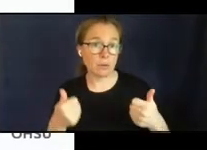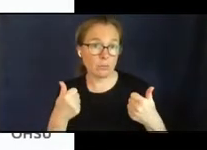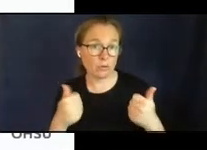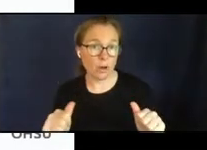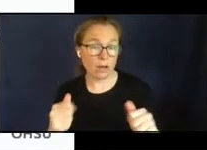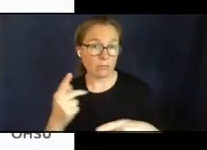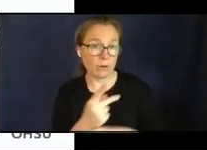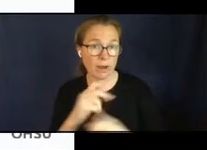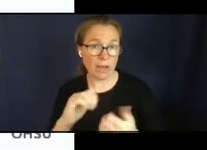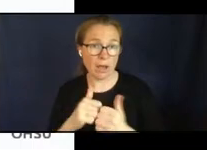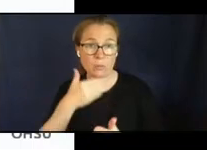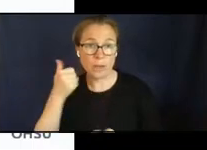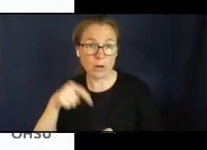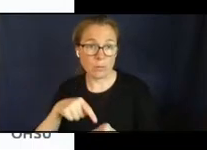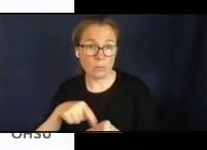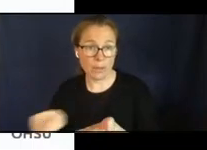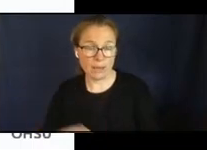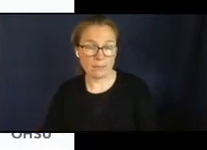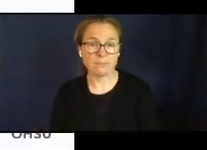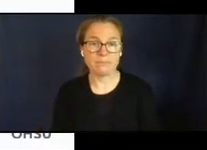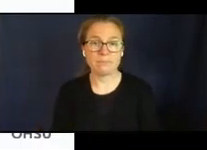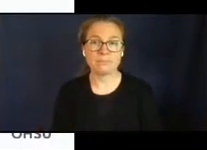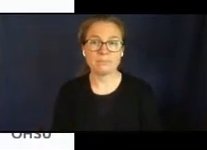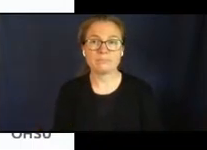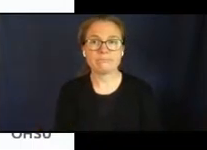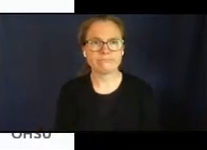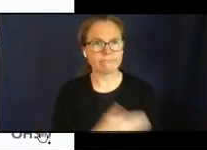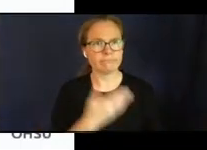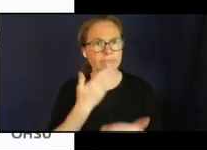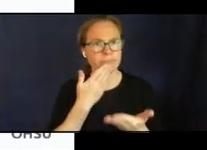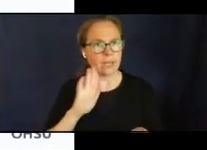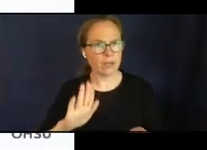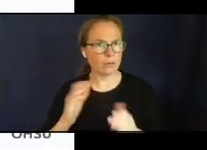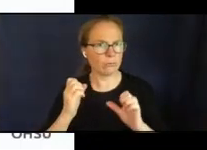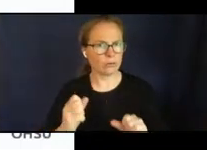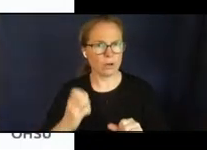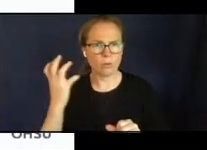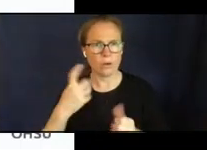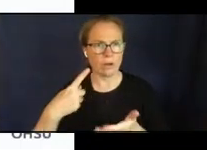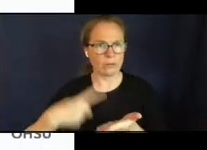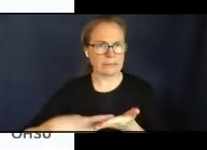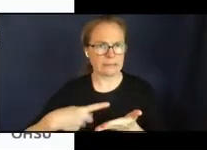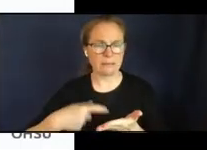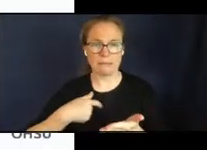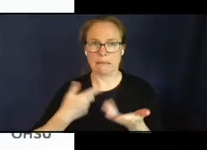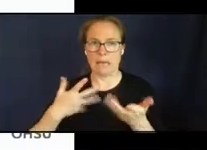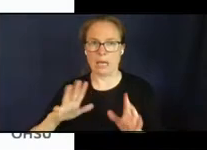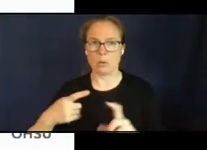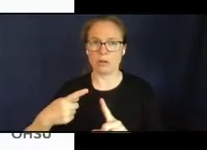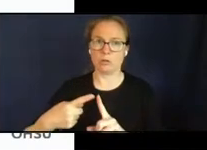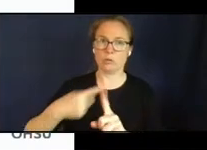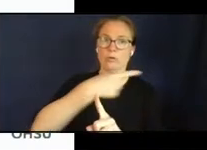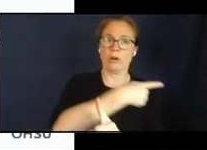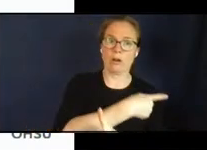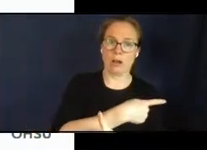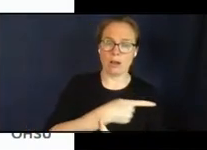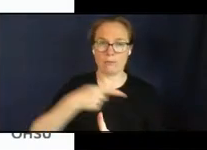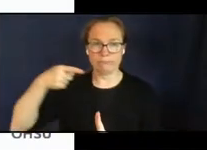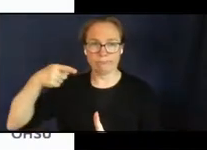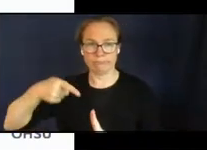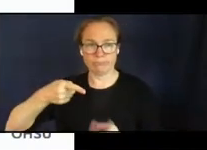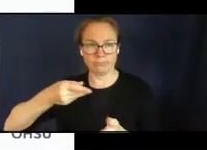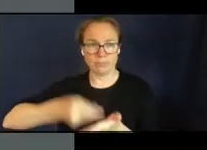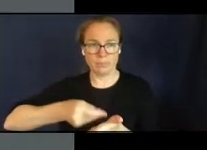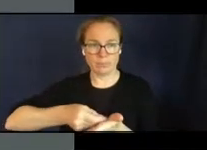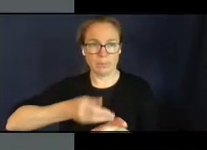Thank you for that robust discussion. I don't want to get too far off of the budget conversation. So I'm going to now turn it